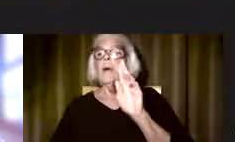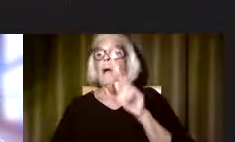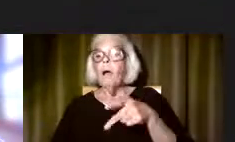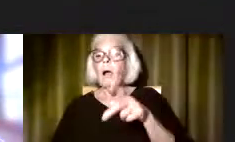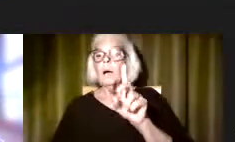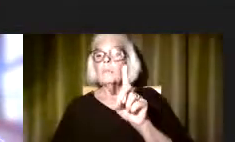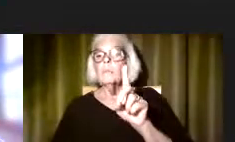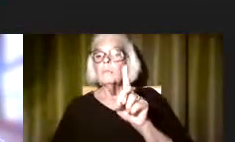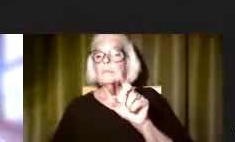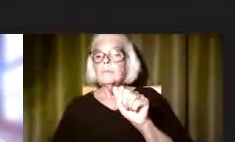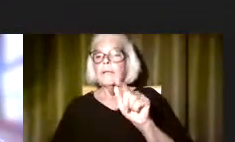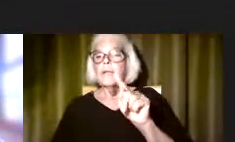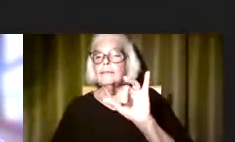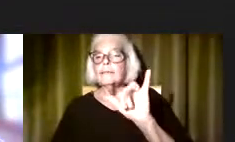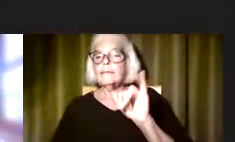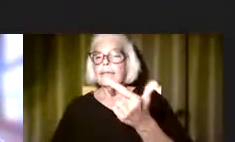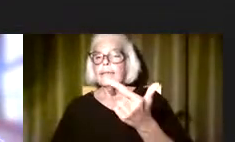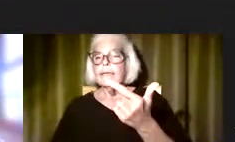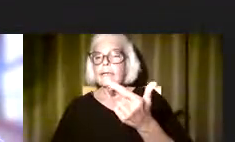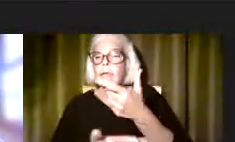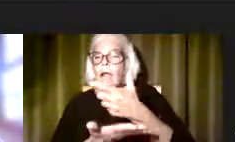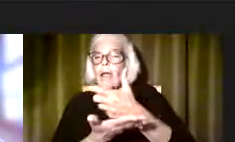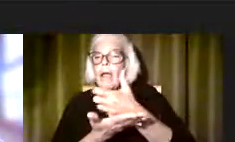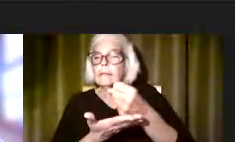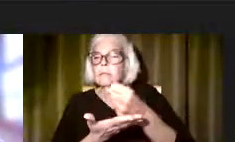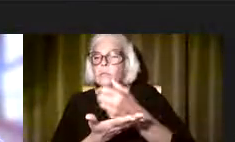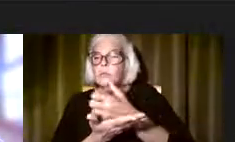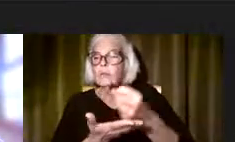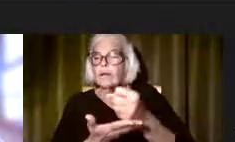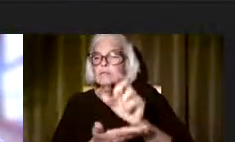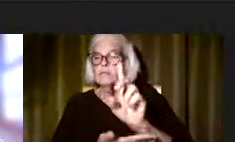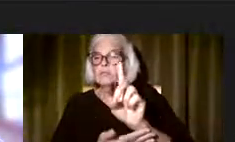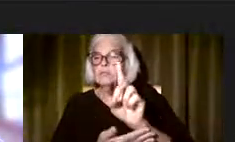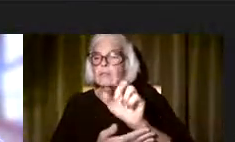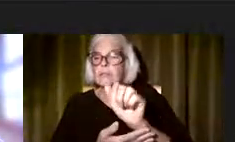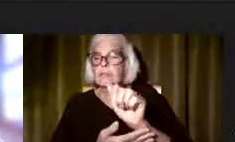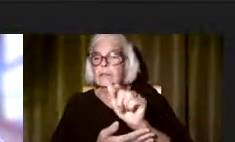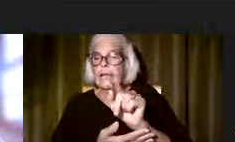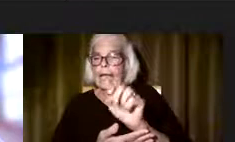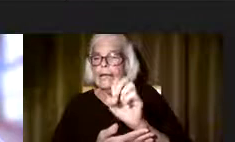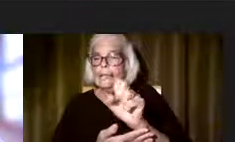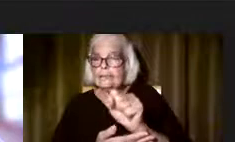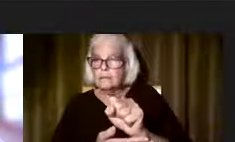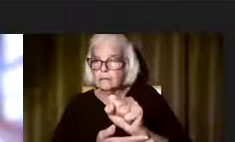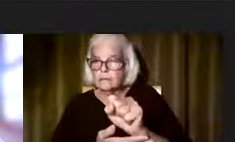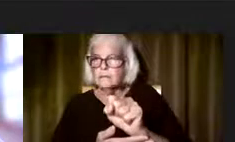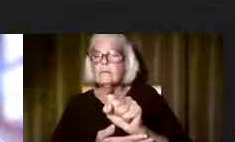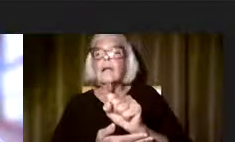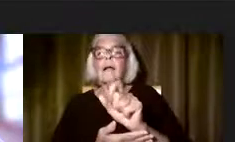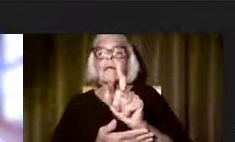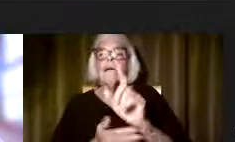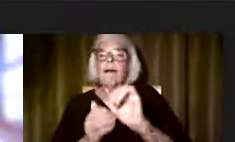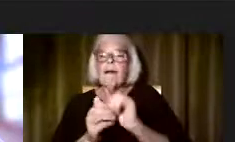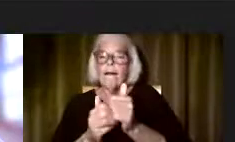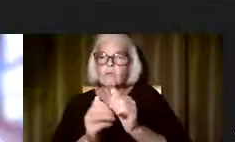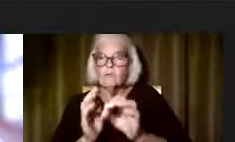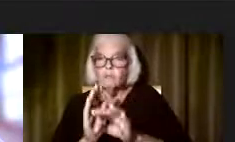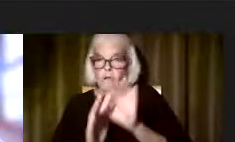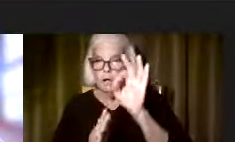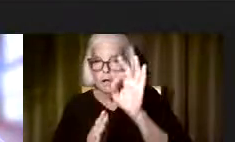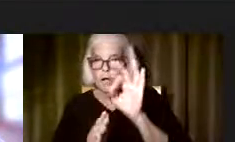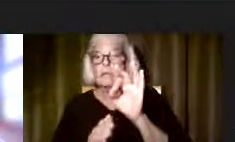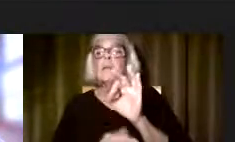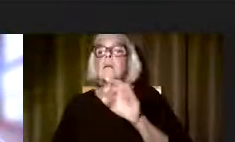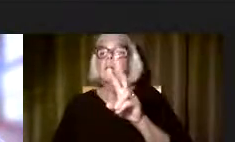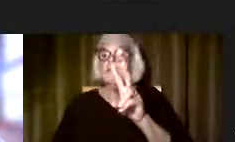those. So as I scroll down here, we put it closer to the top. Some of the test kits that the state of Vermont have